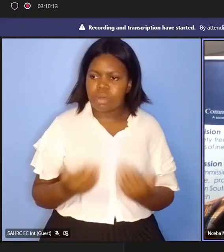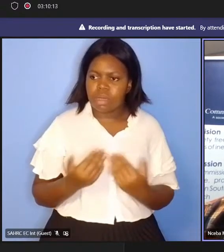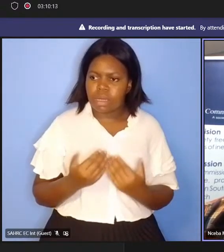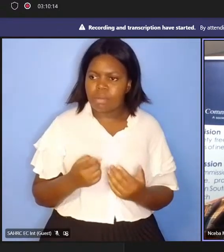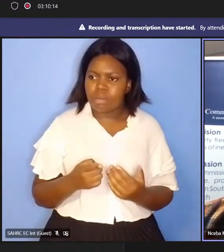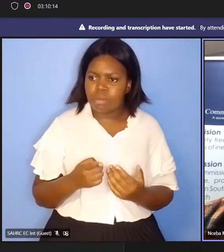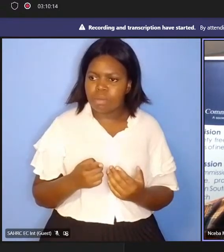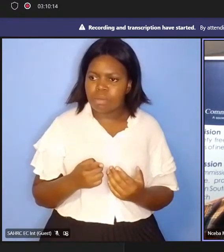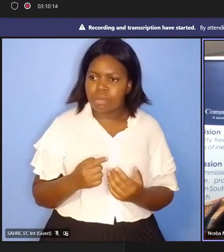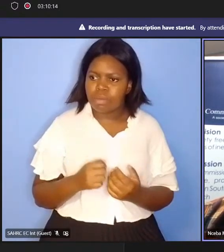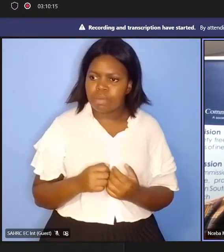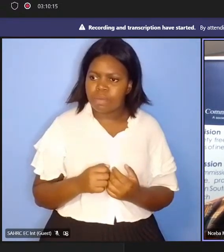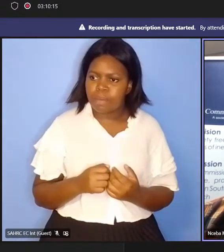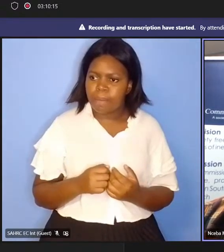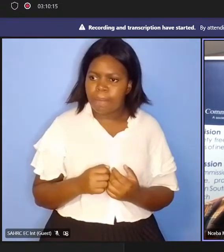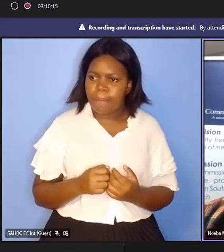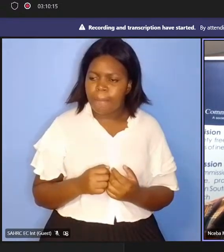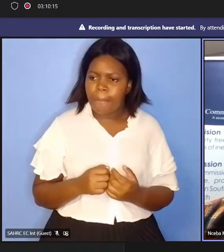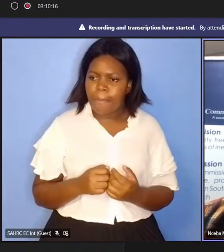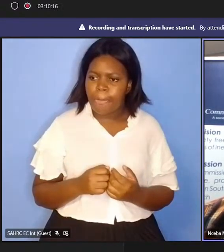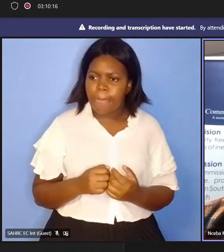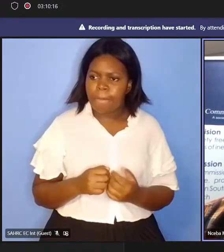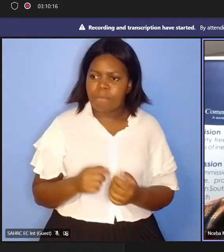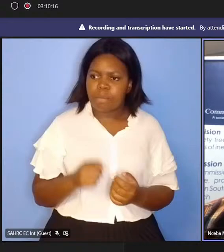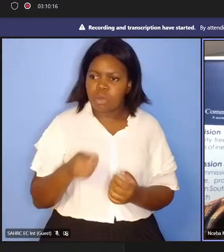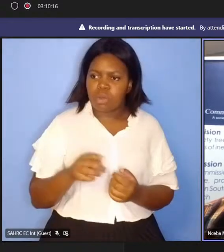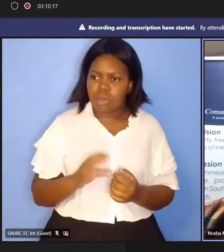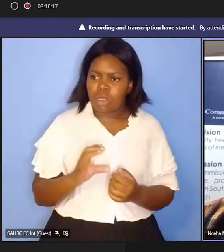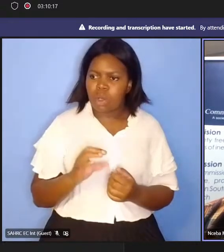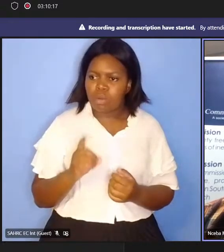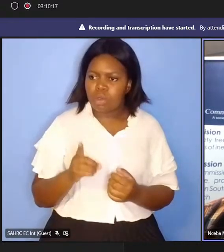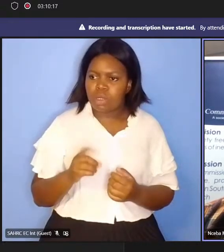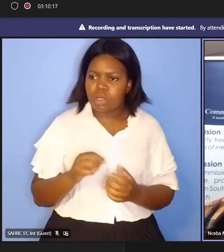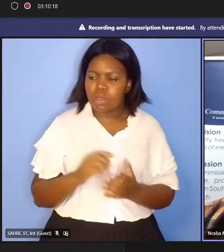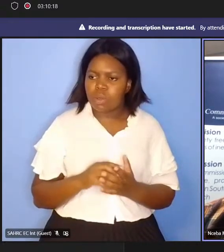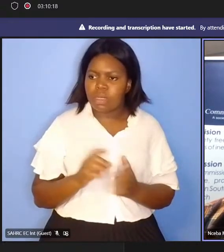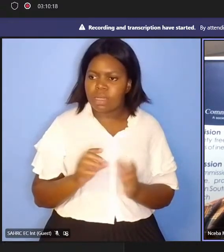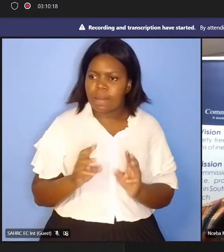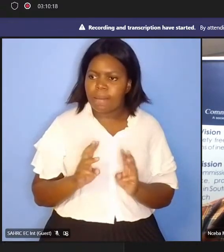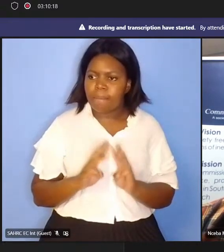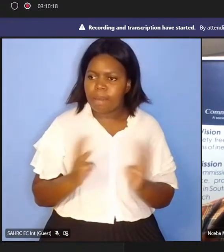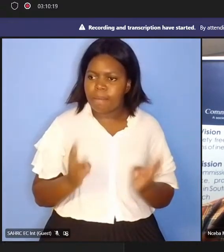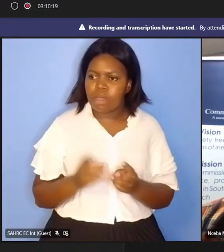schools are acting contrary to the Constitution of the Republic of South Africa.